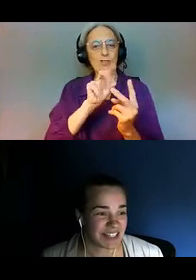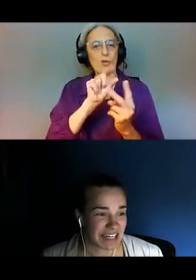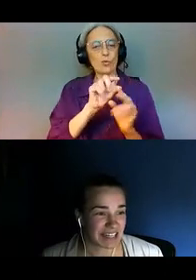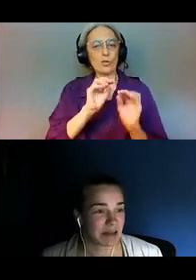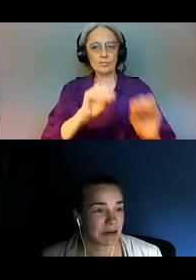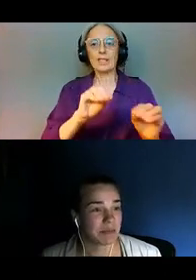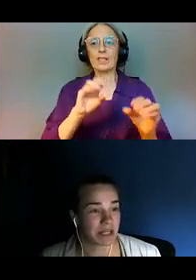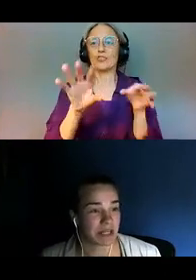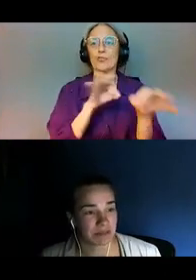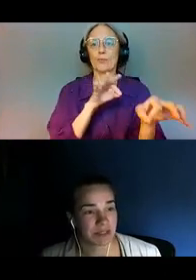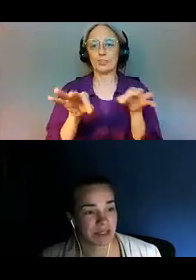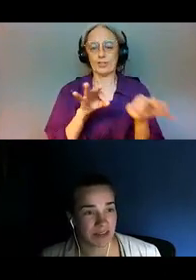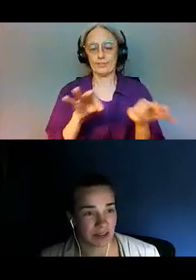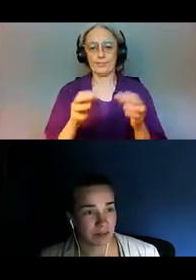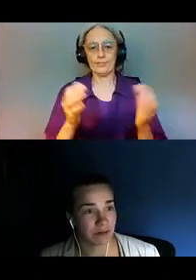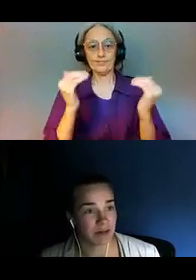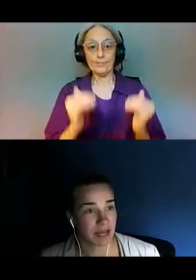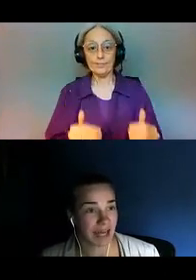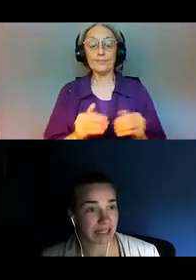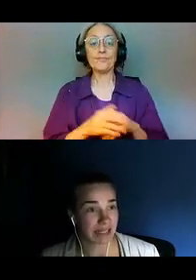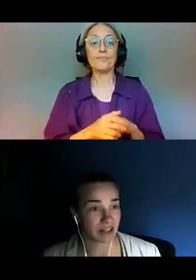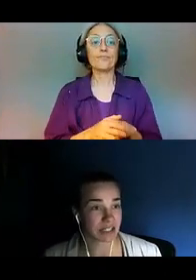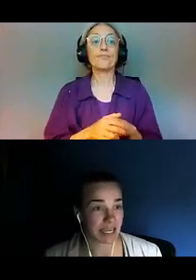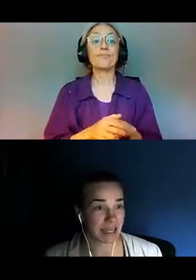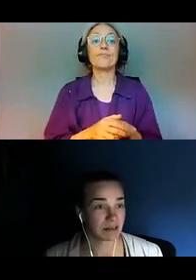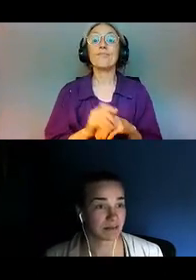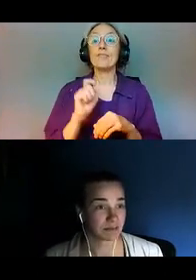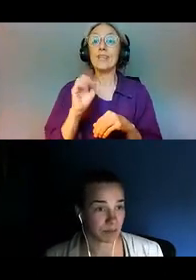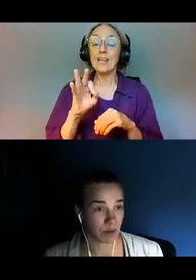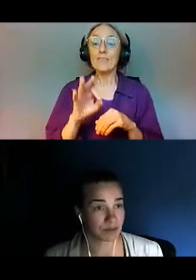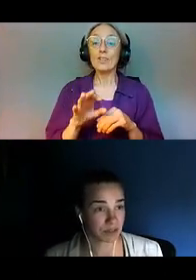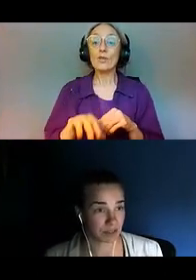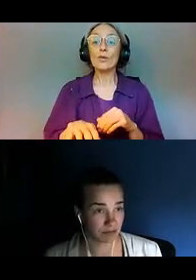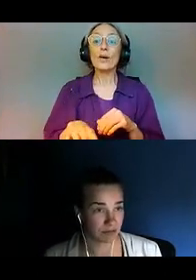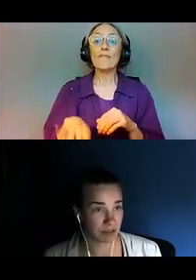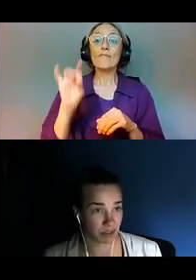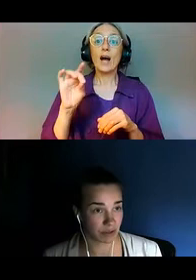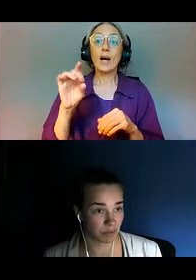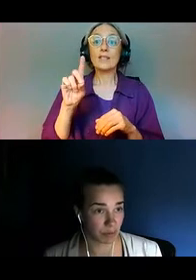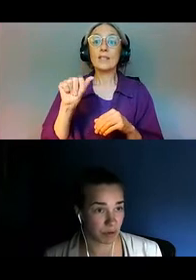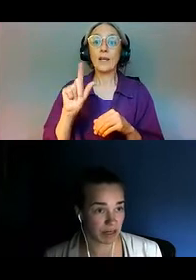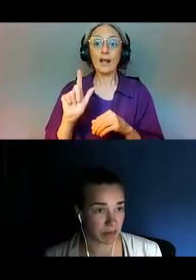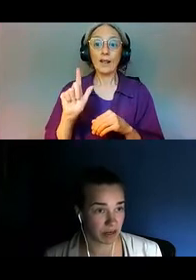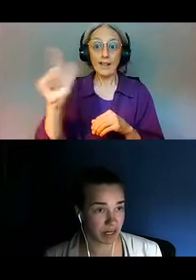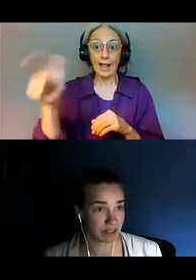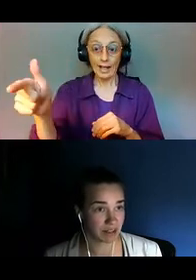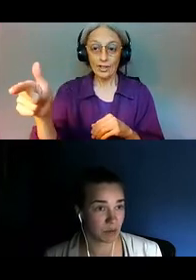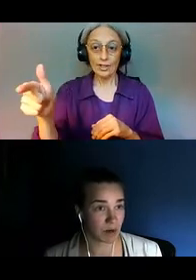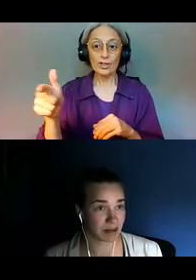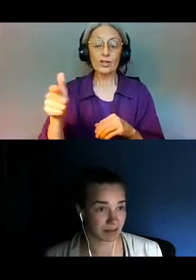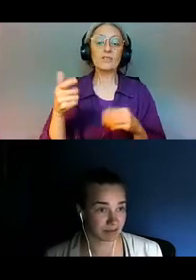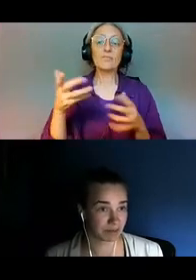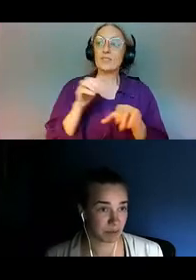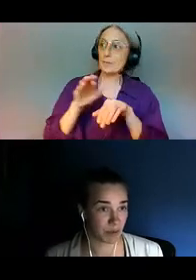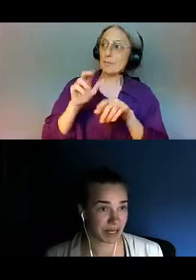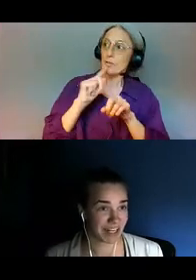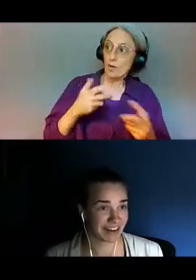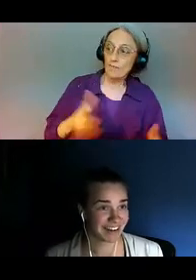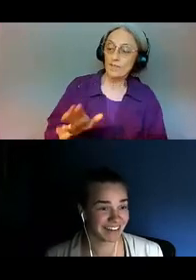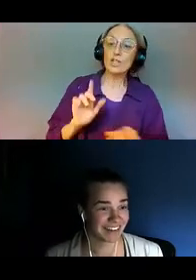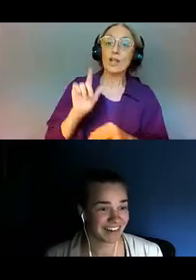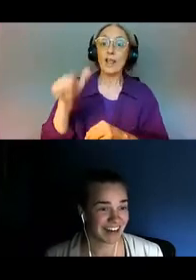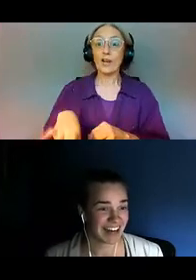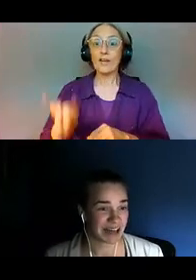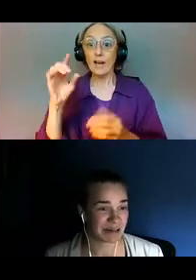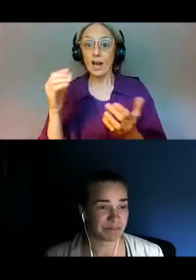Even if data becomes available at a later date post the reporting period you are